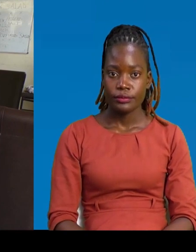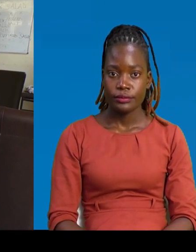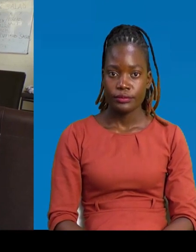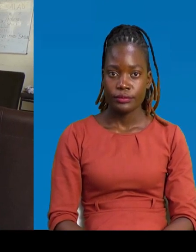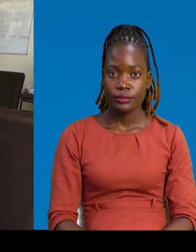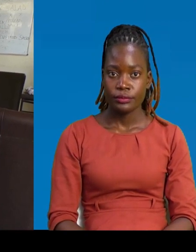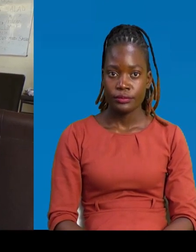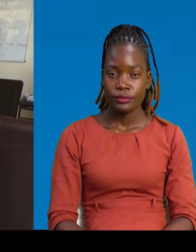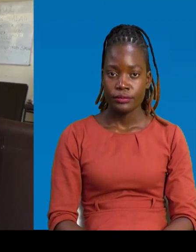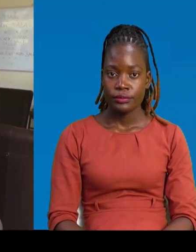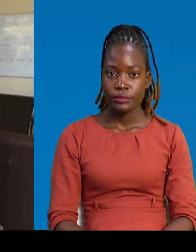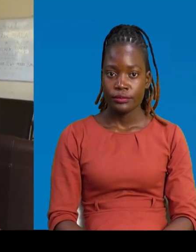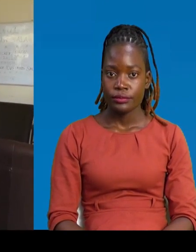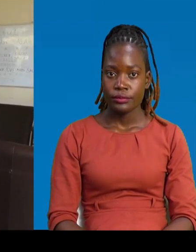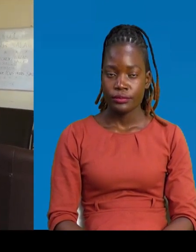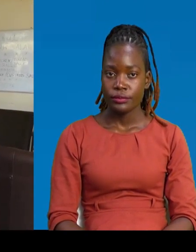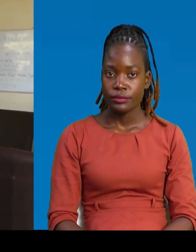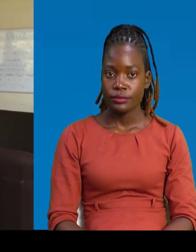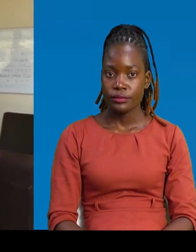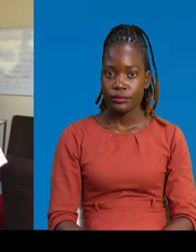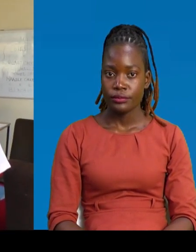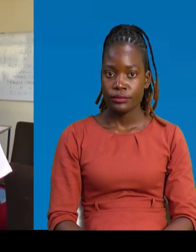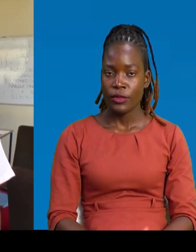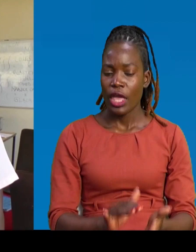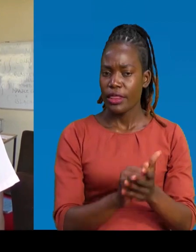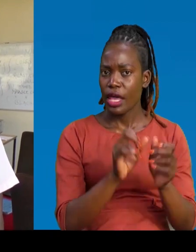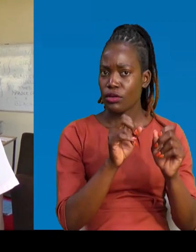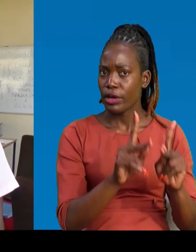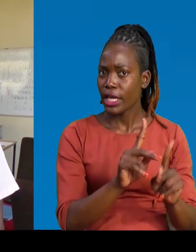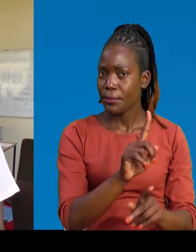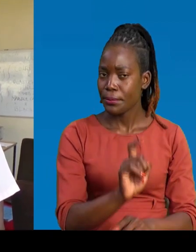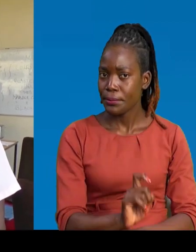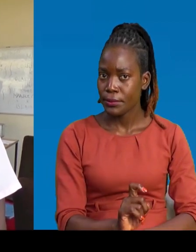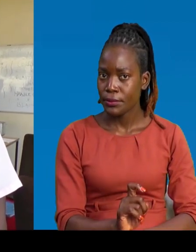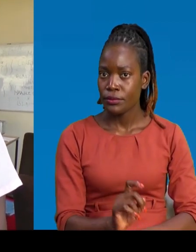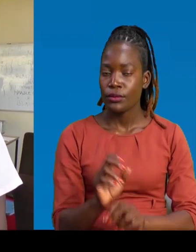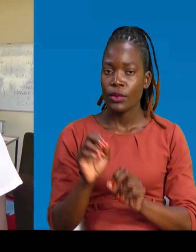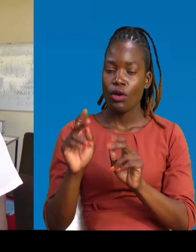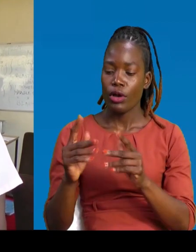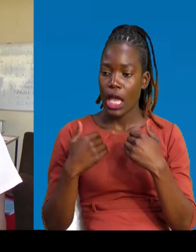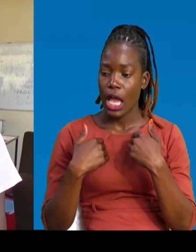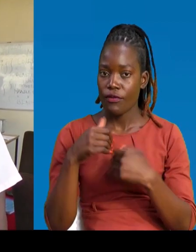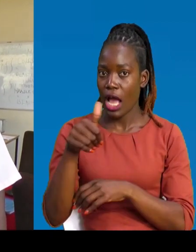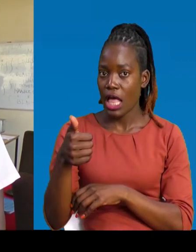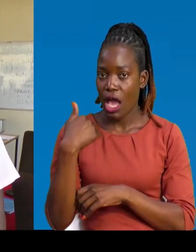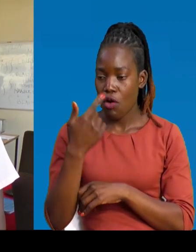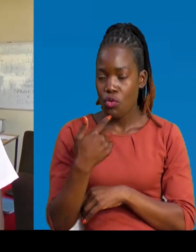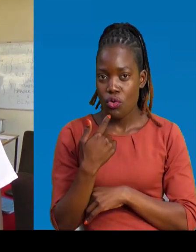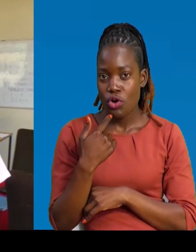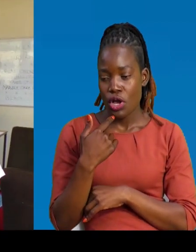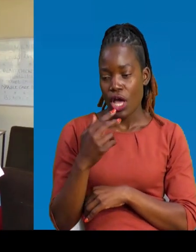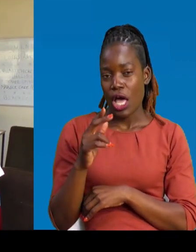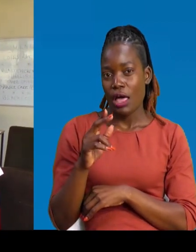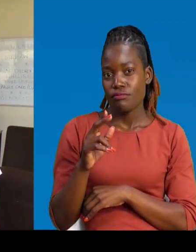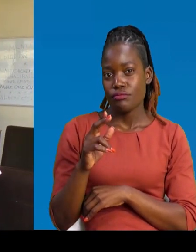Some do it like this. Is it really okay? Well, kuna wenye labda wajazoea. Kuna wenye